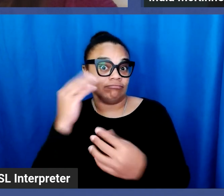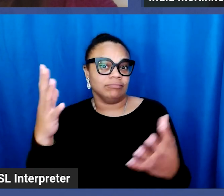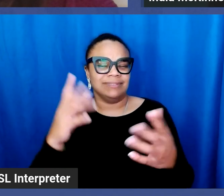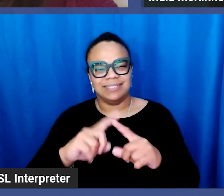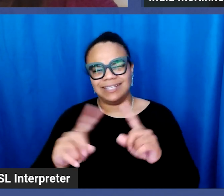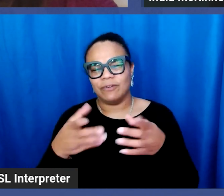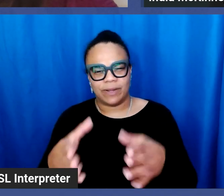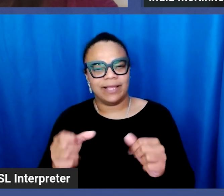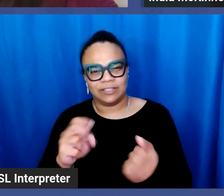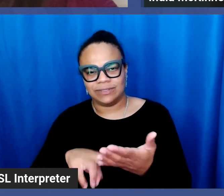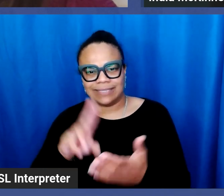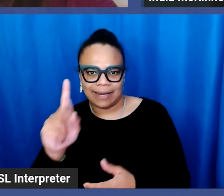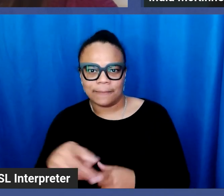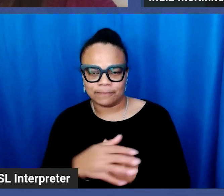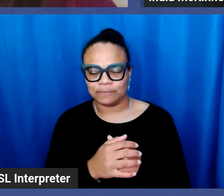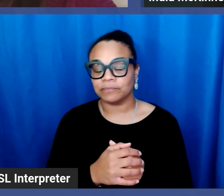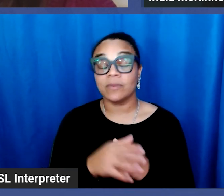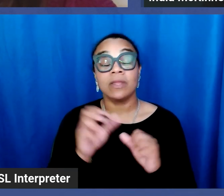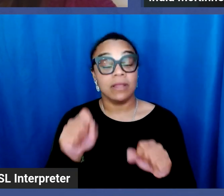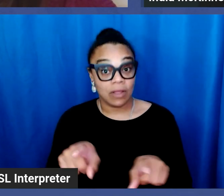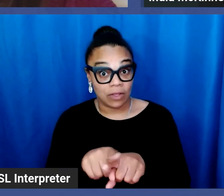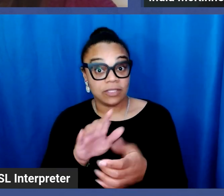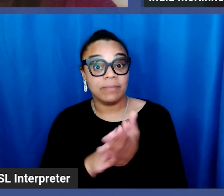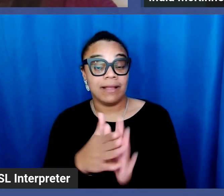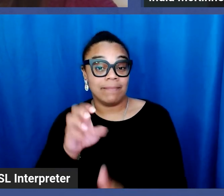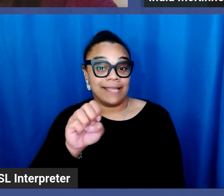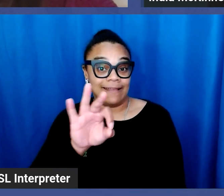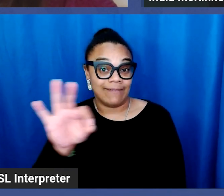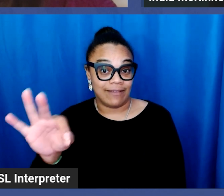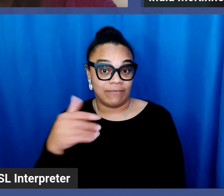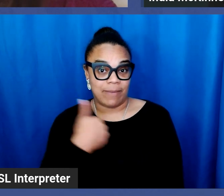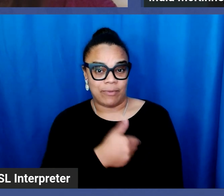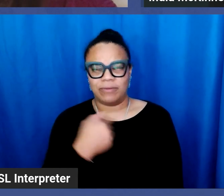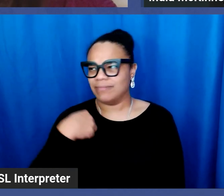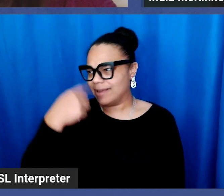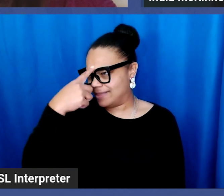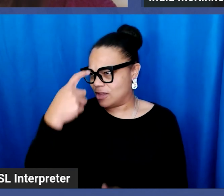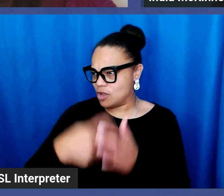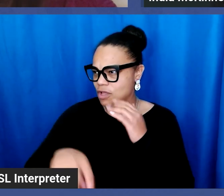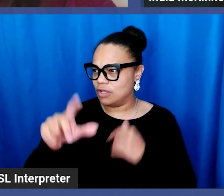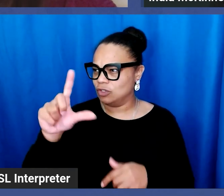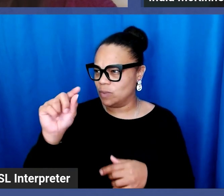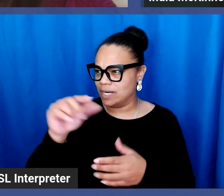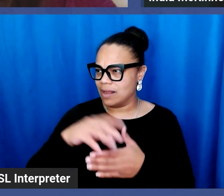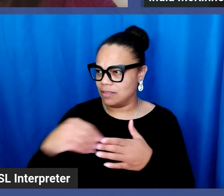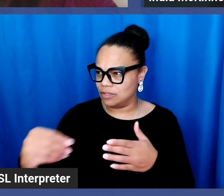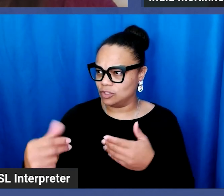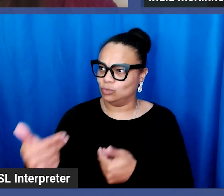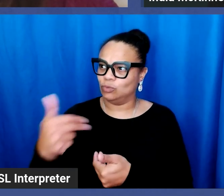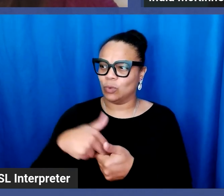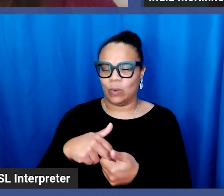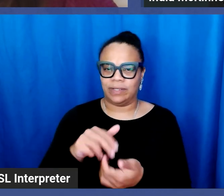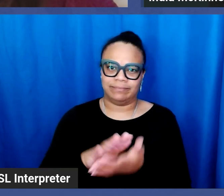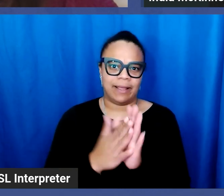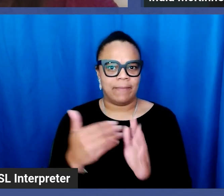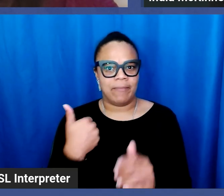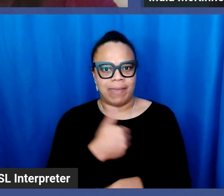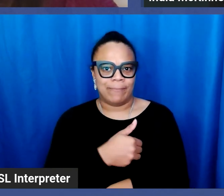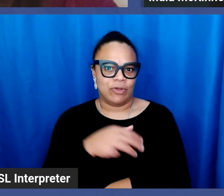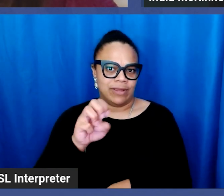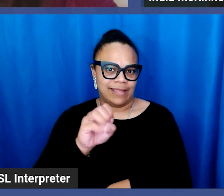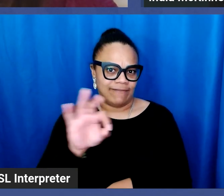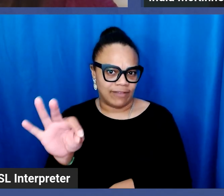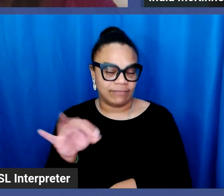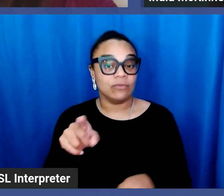sign up. You can become an EFF member. I think it's $20 to become a member of EFF. We also have